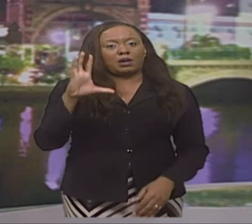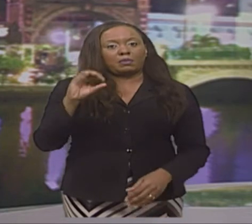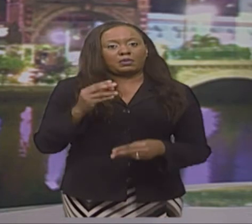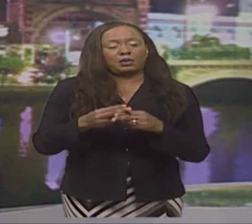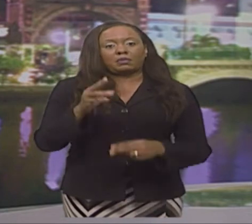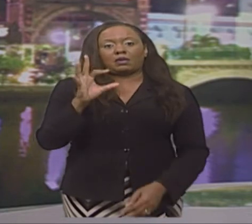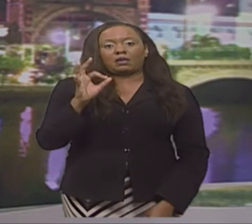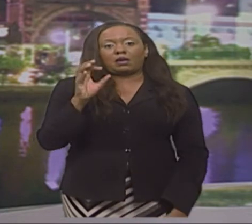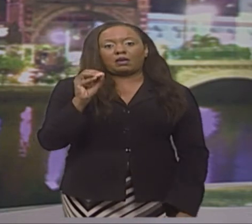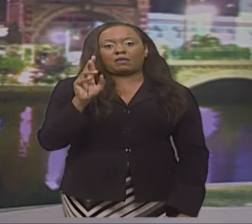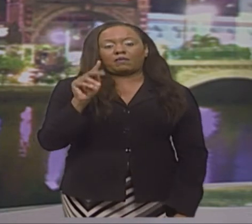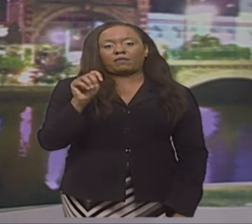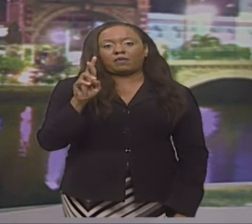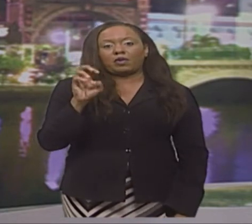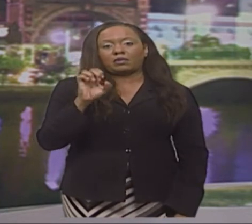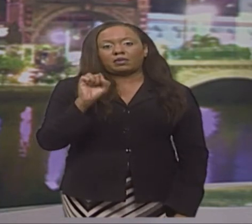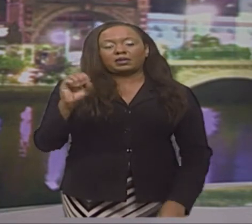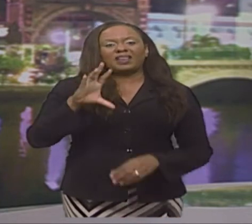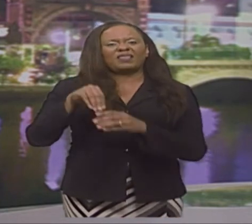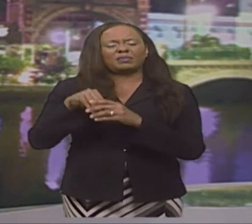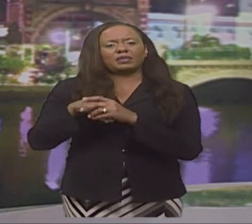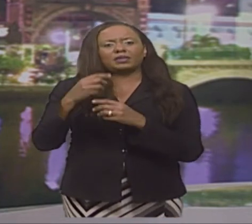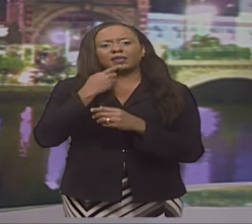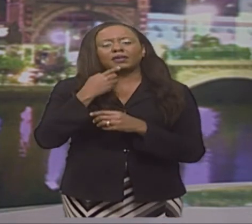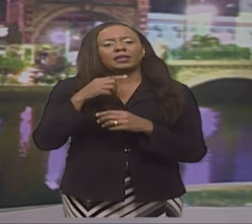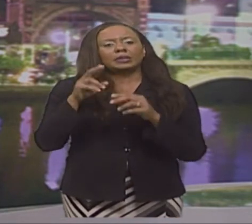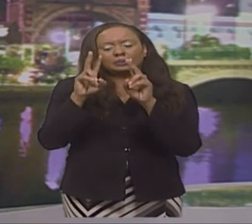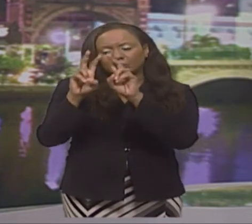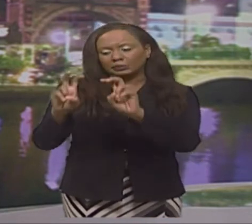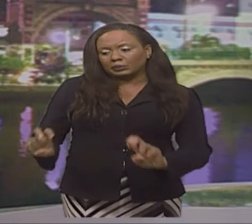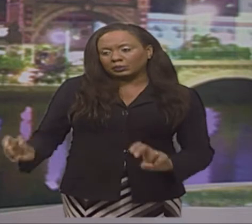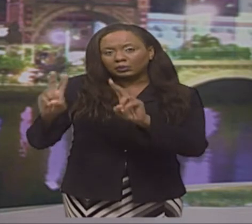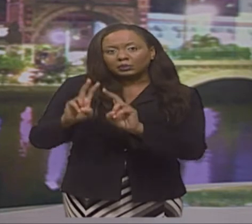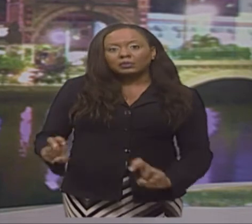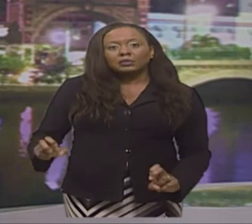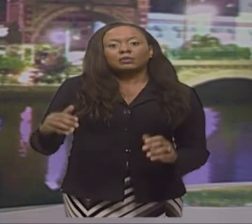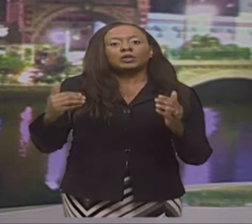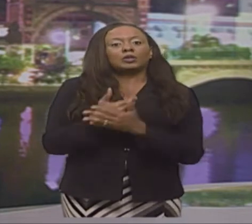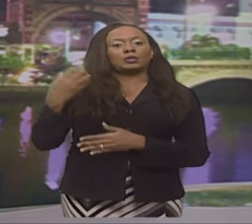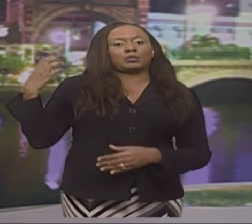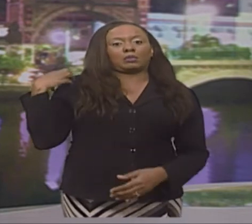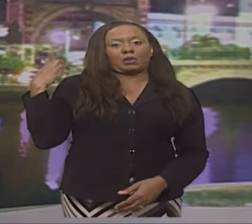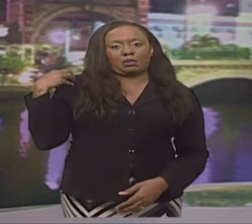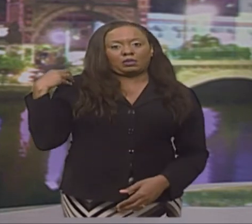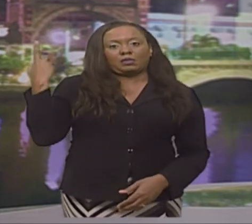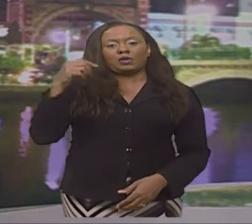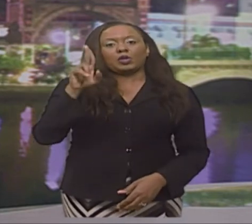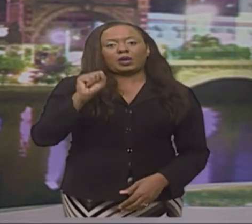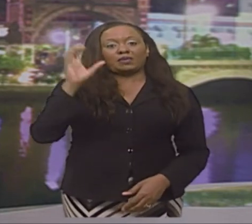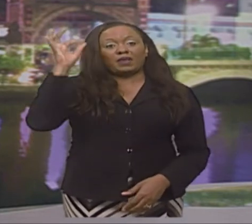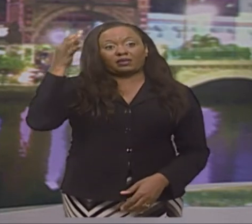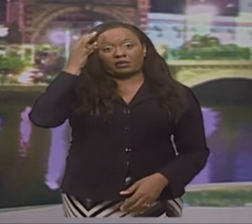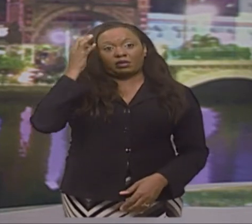it's a situation they continue to monitor. He says the indication from the new head of the U.S. Federal Reserve, Jerome Powell, is that